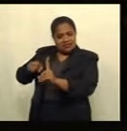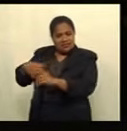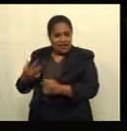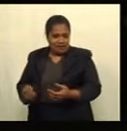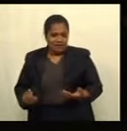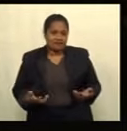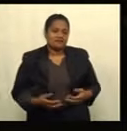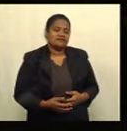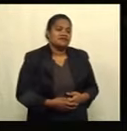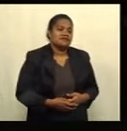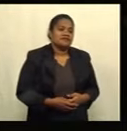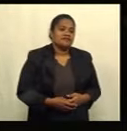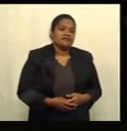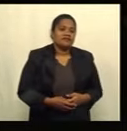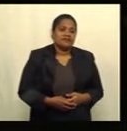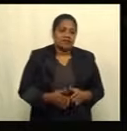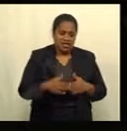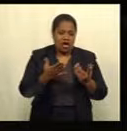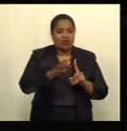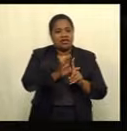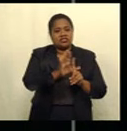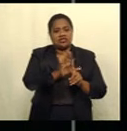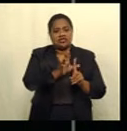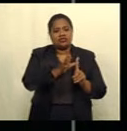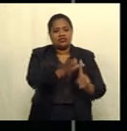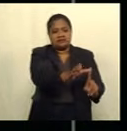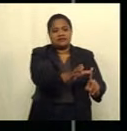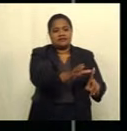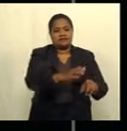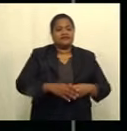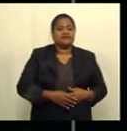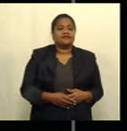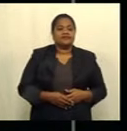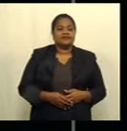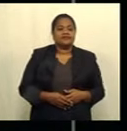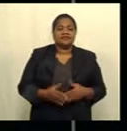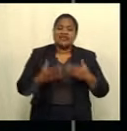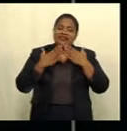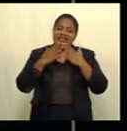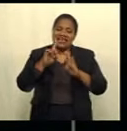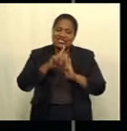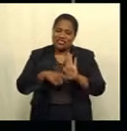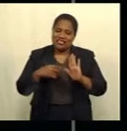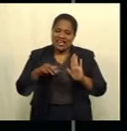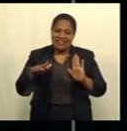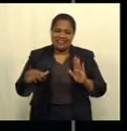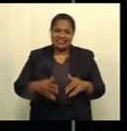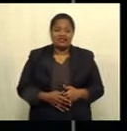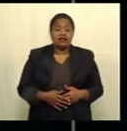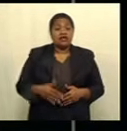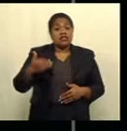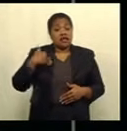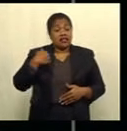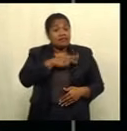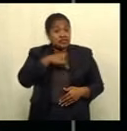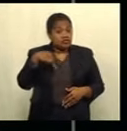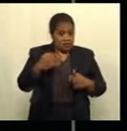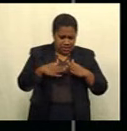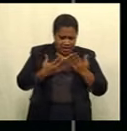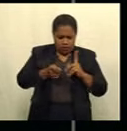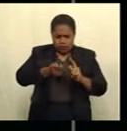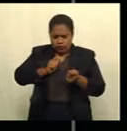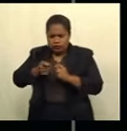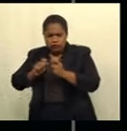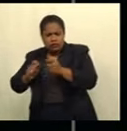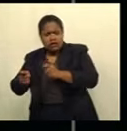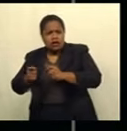2,568 active cases in isolation at Teva. Naka, Josiah. The Health Ministry's testing numbers have remained at a